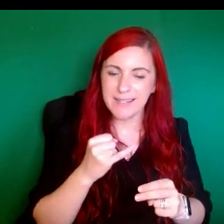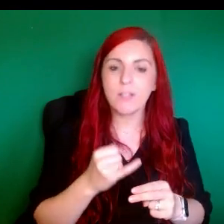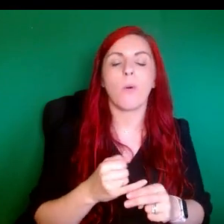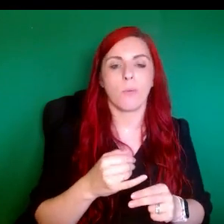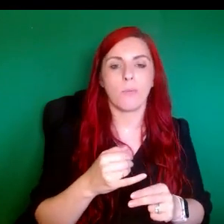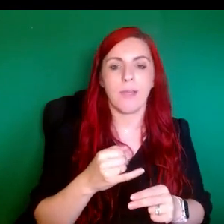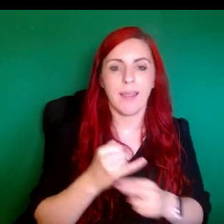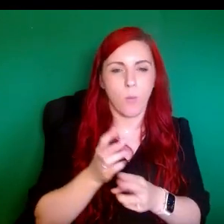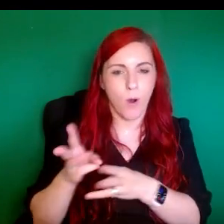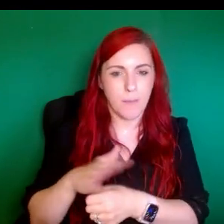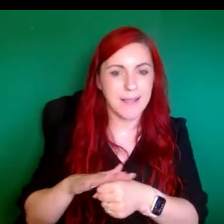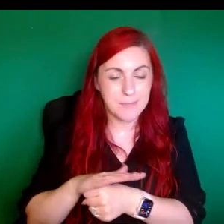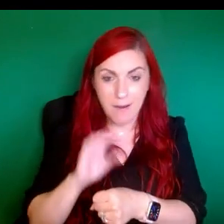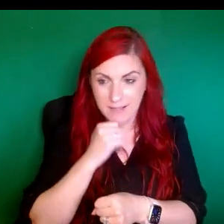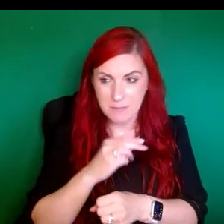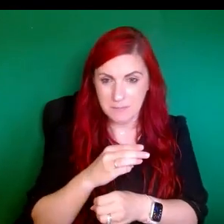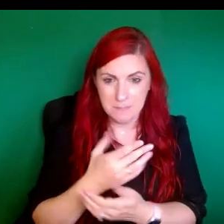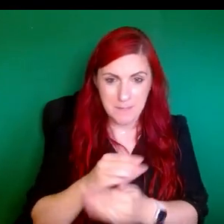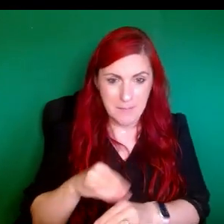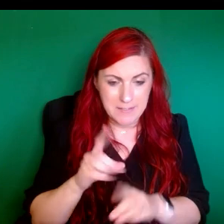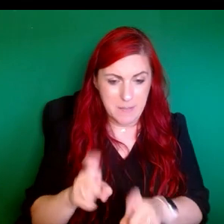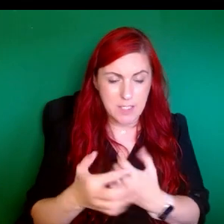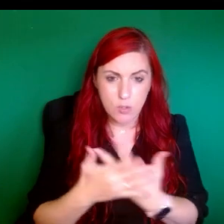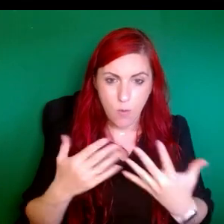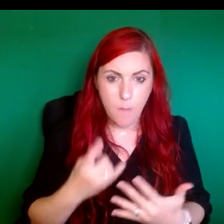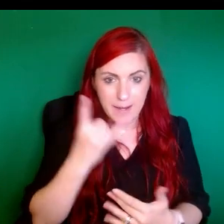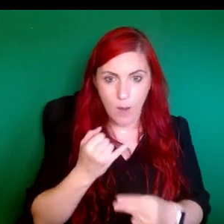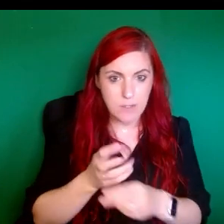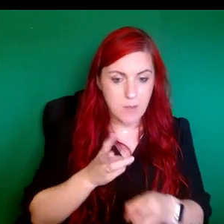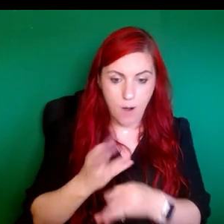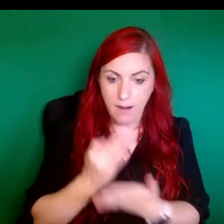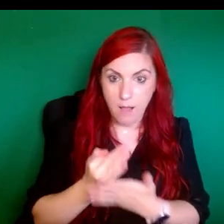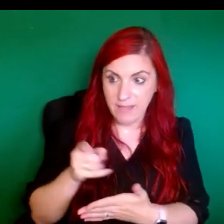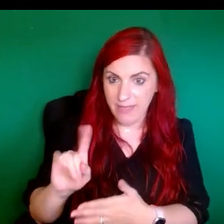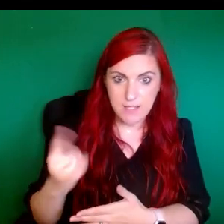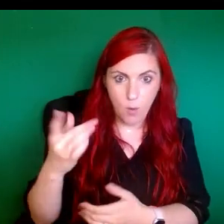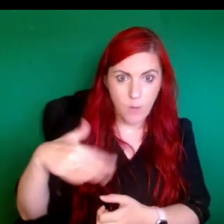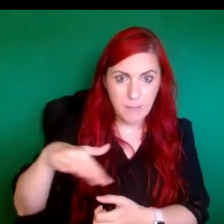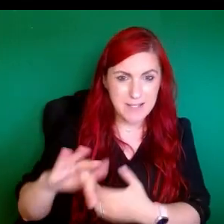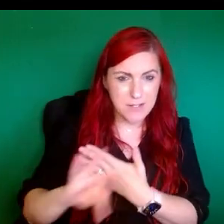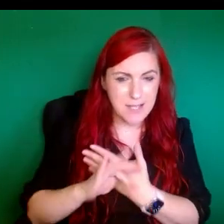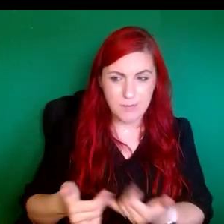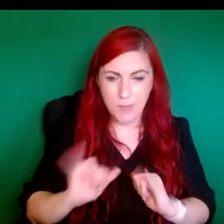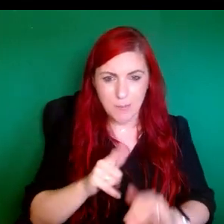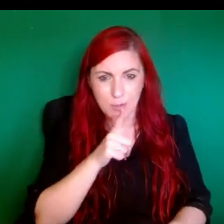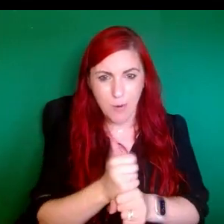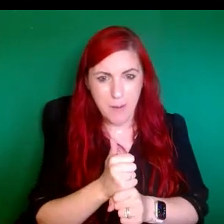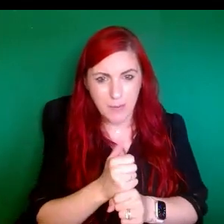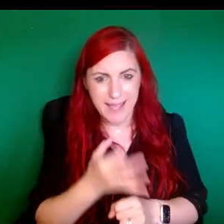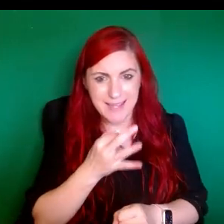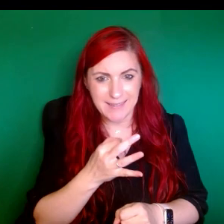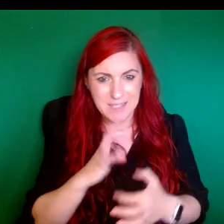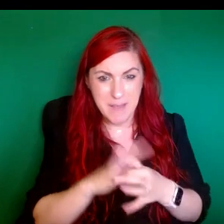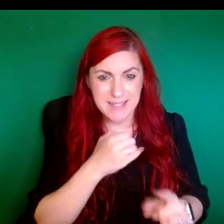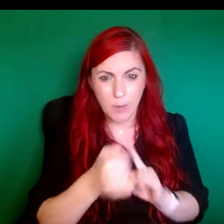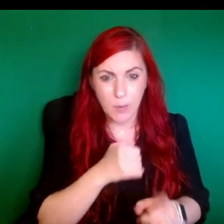might be the only place that they're safe. And to be able to have that conversation, or know even by having that piece of legislation there that you